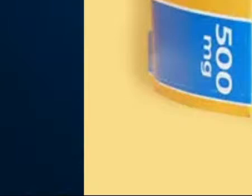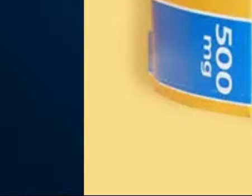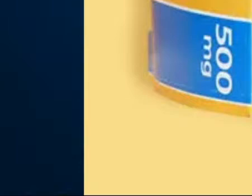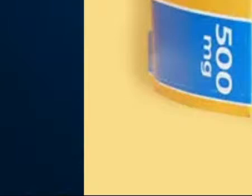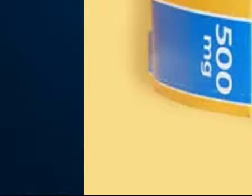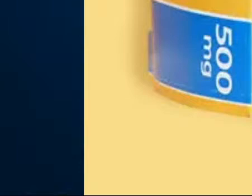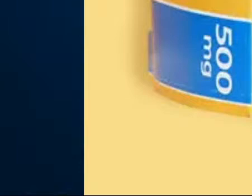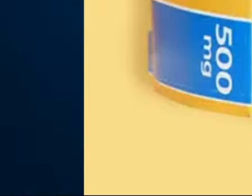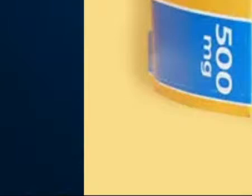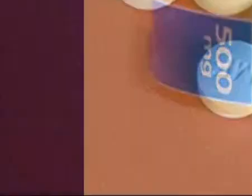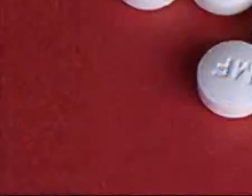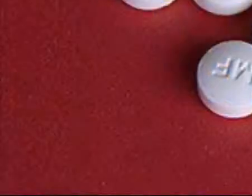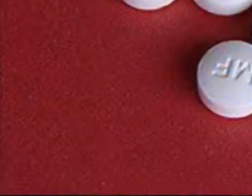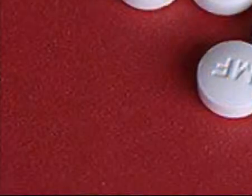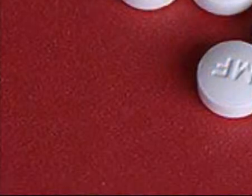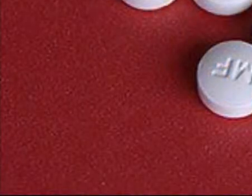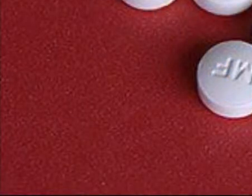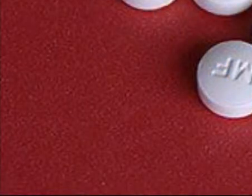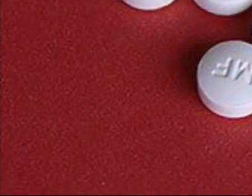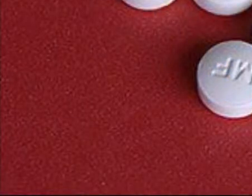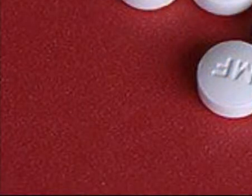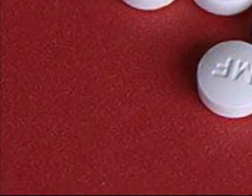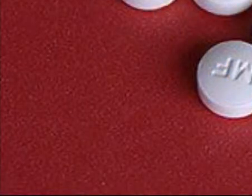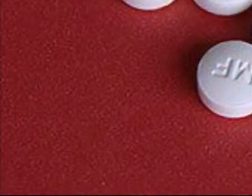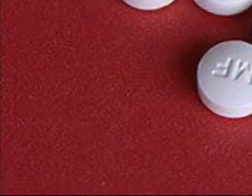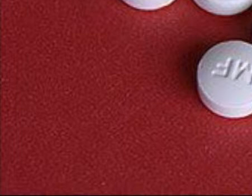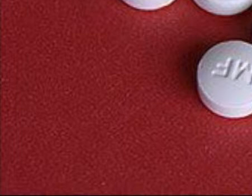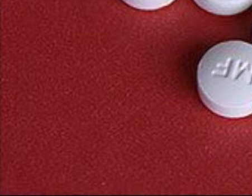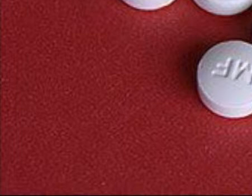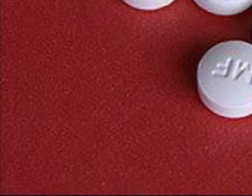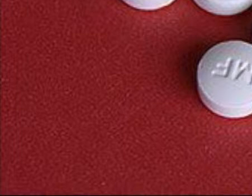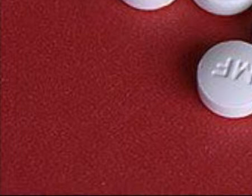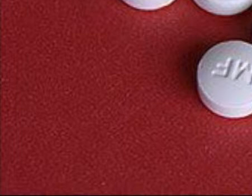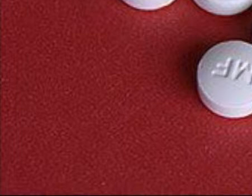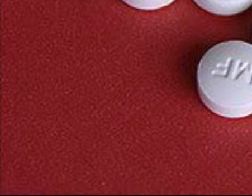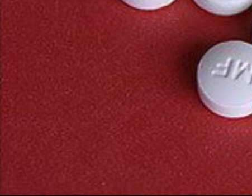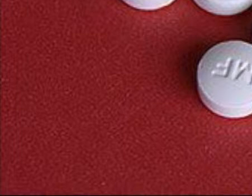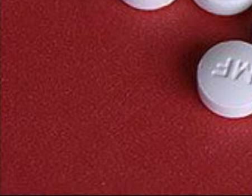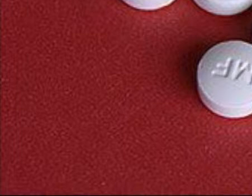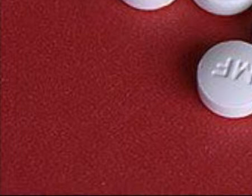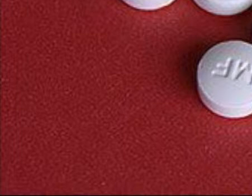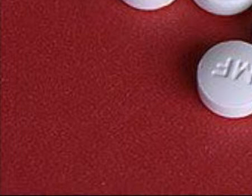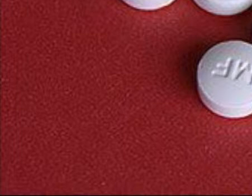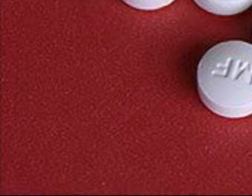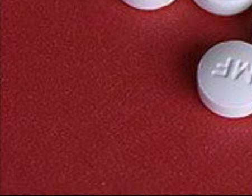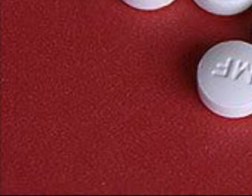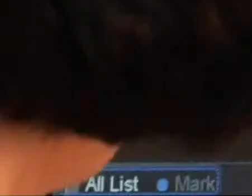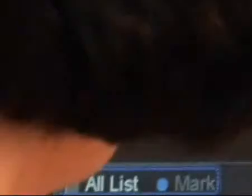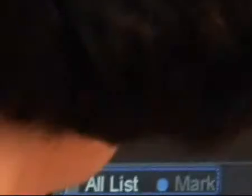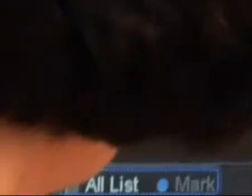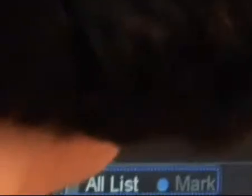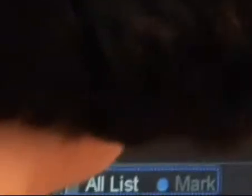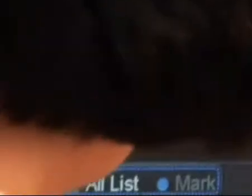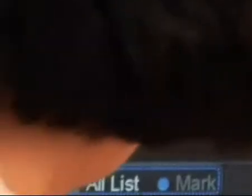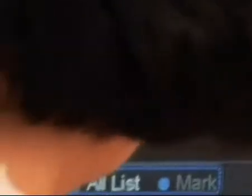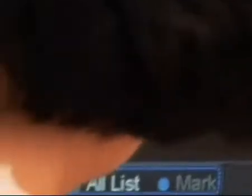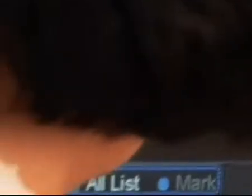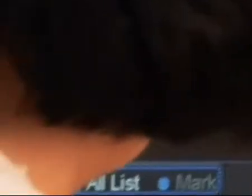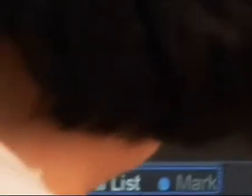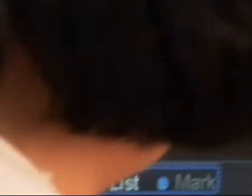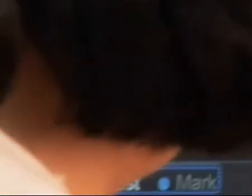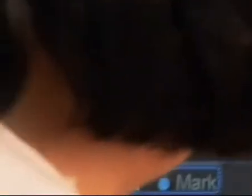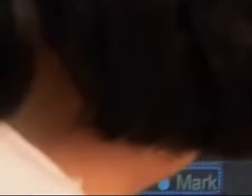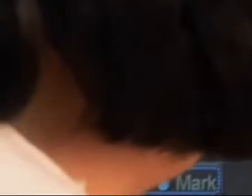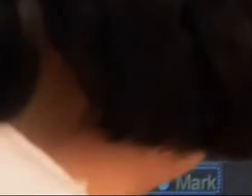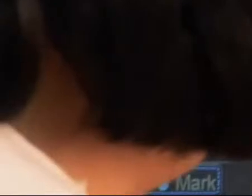journal Annals of Internal Medicine finds that men who used metformin 3 months before conceiving a child had a 40%